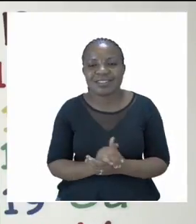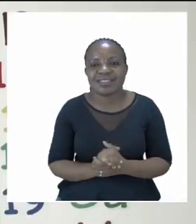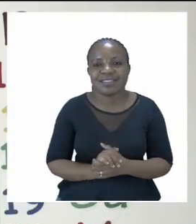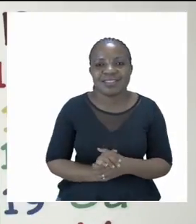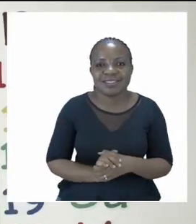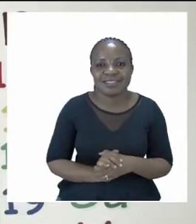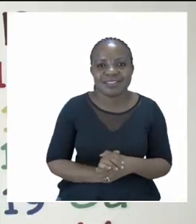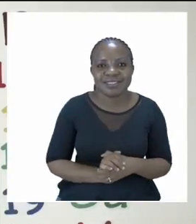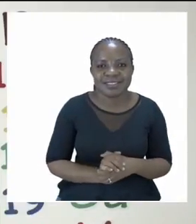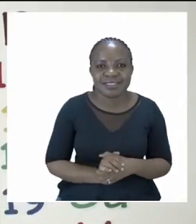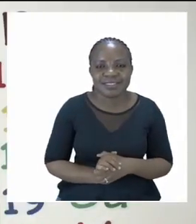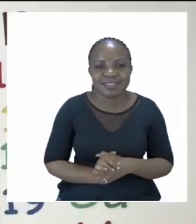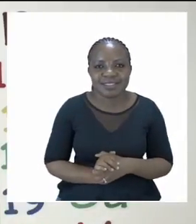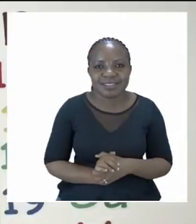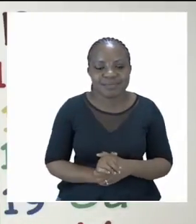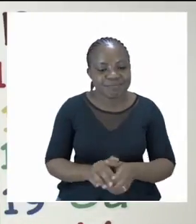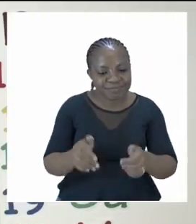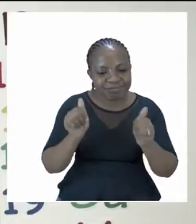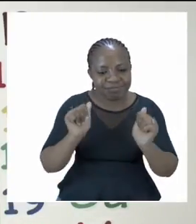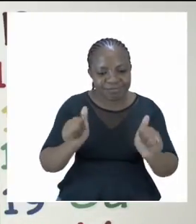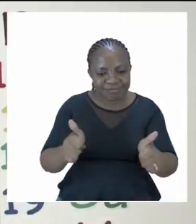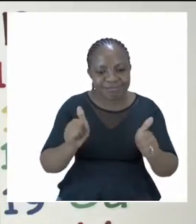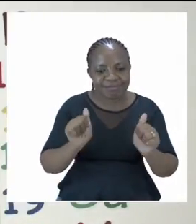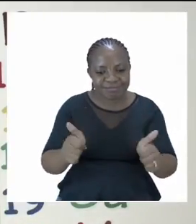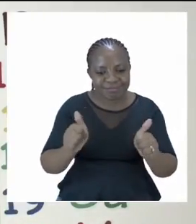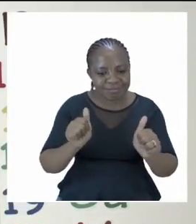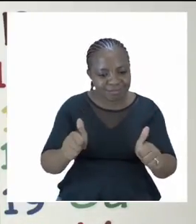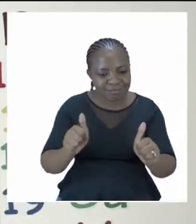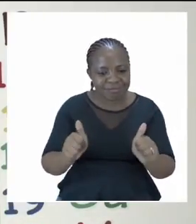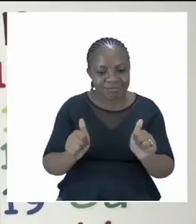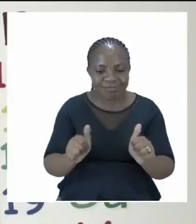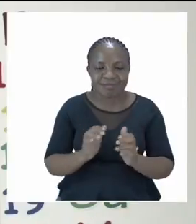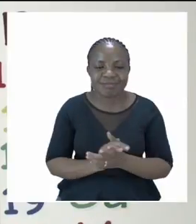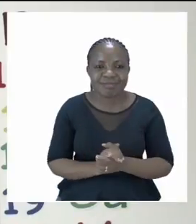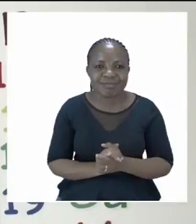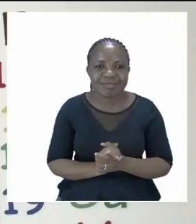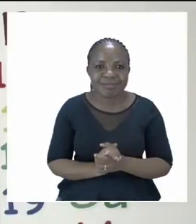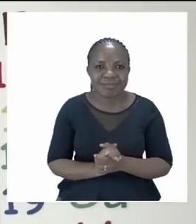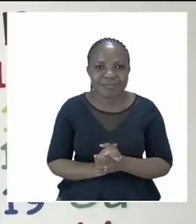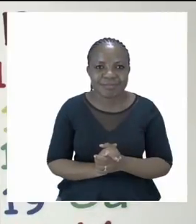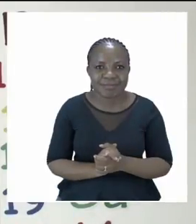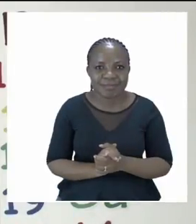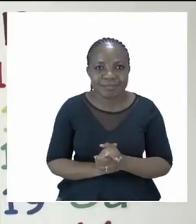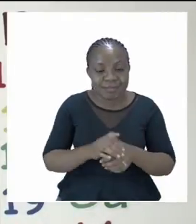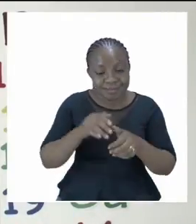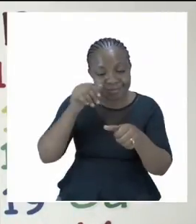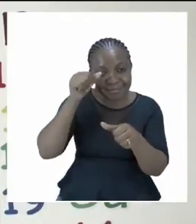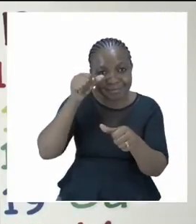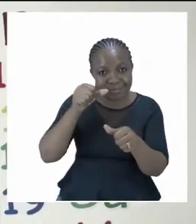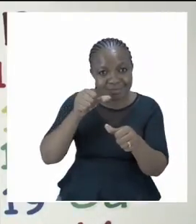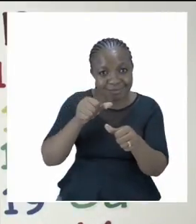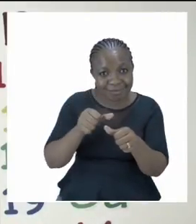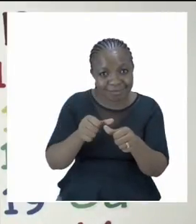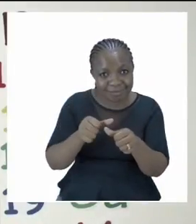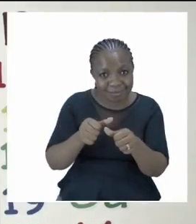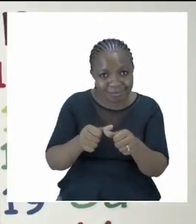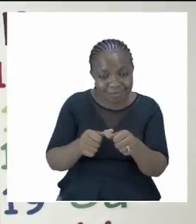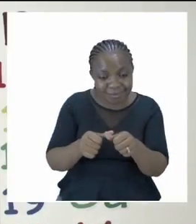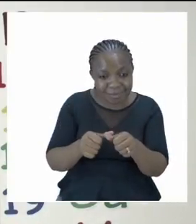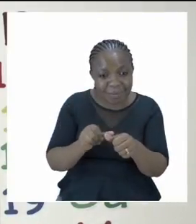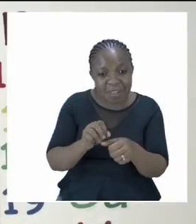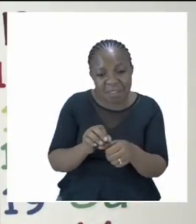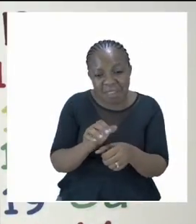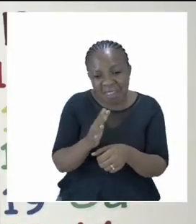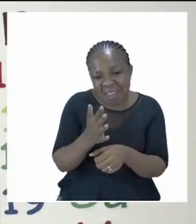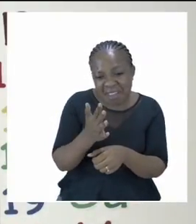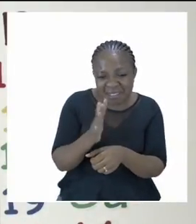across. Well done, grade ones. Now remember, it's okay if they're going to look a little